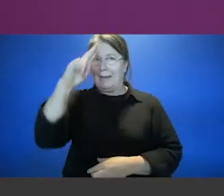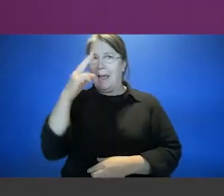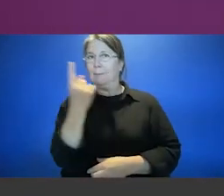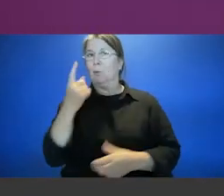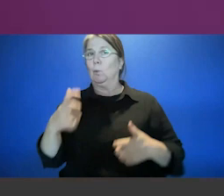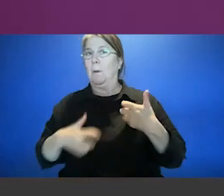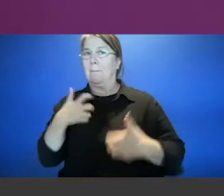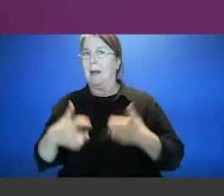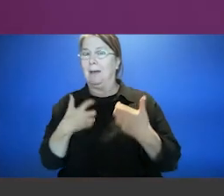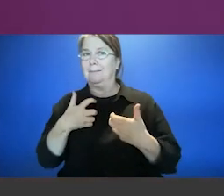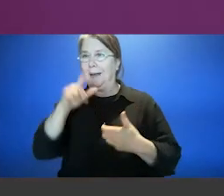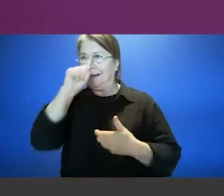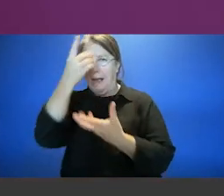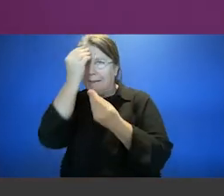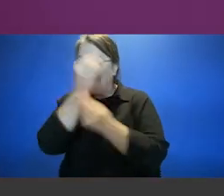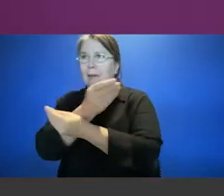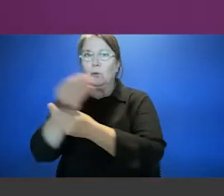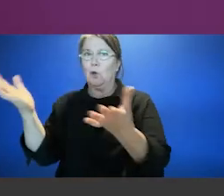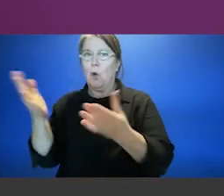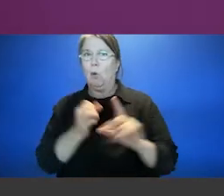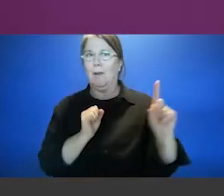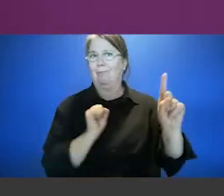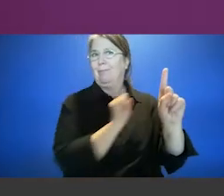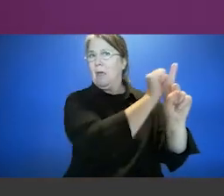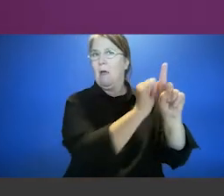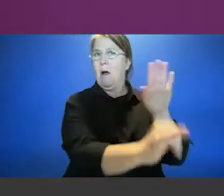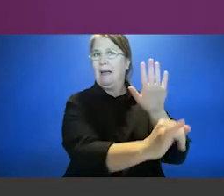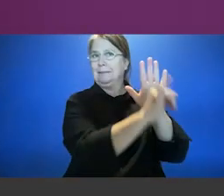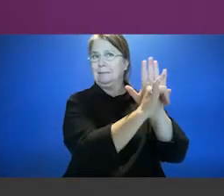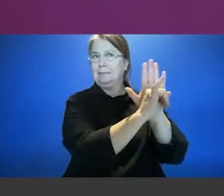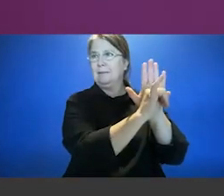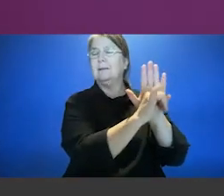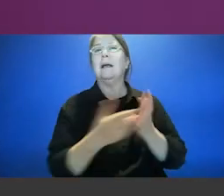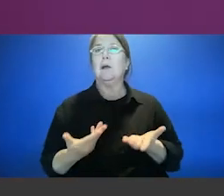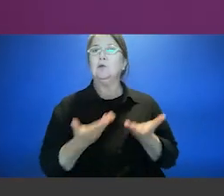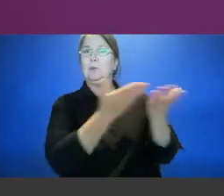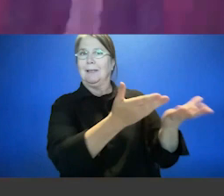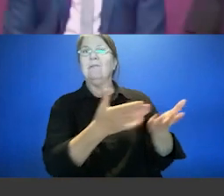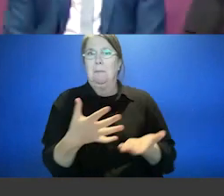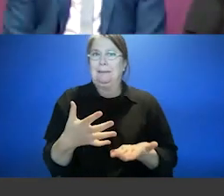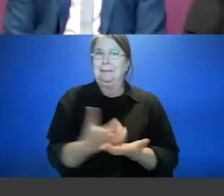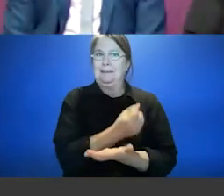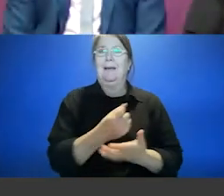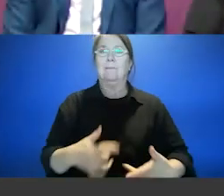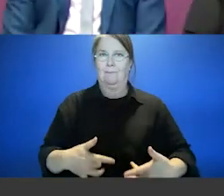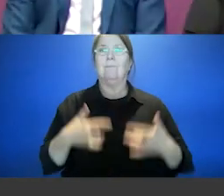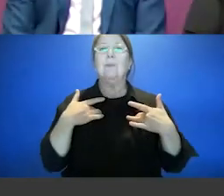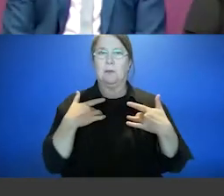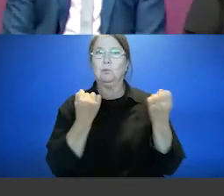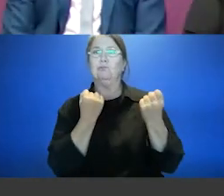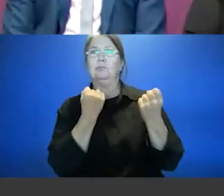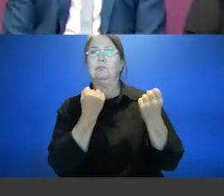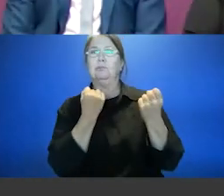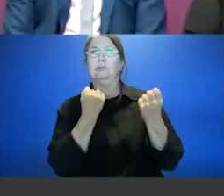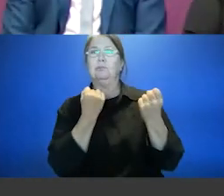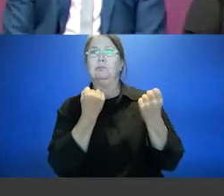that's about giving and affording a person the greatest level of protection to feel safe to bring those matters to the attention of IBAC or